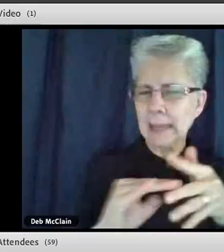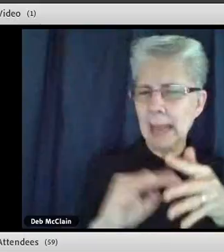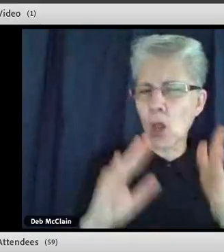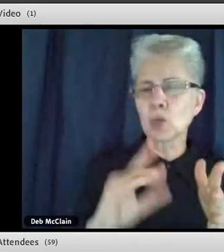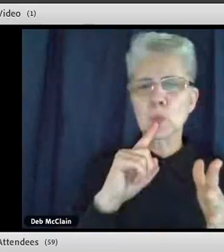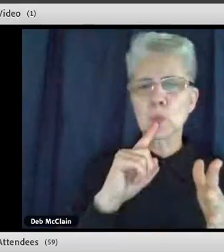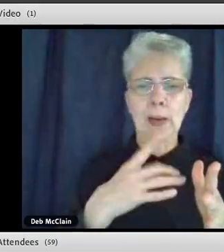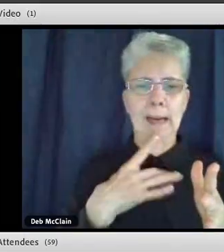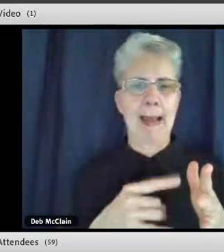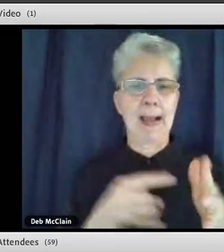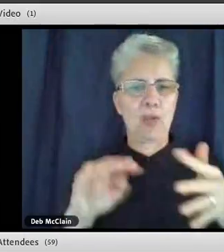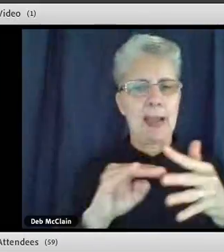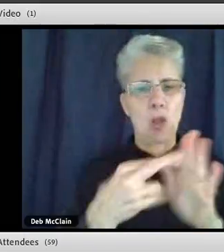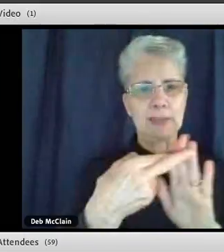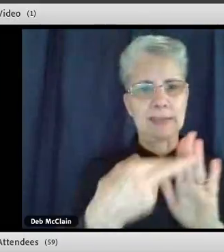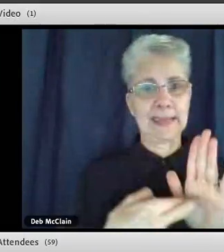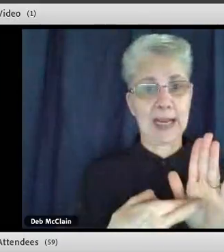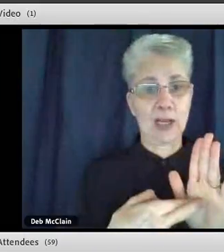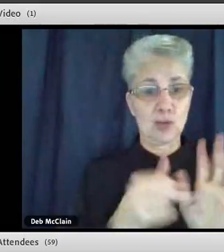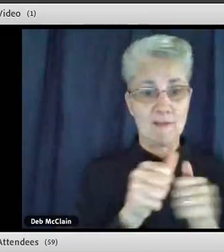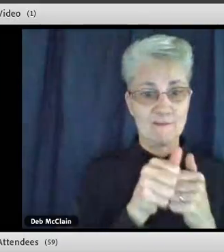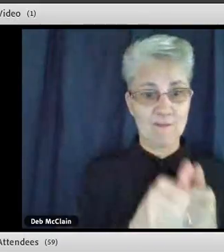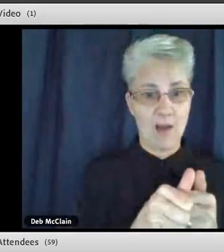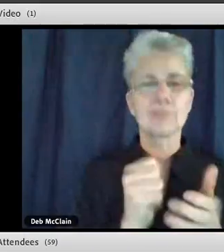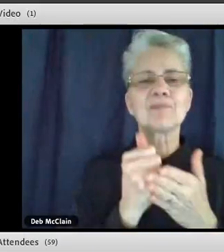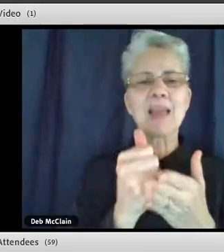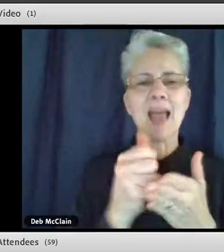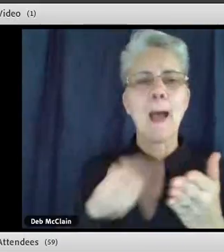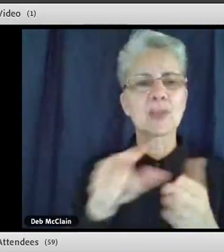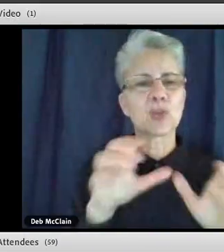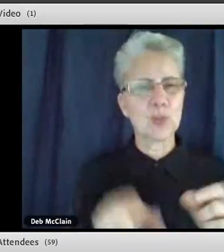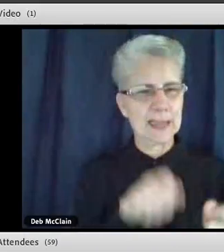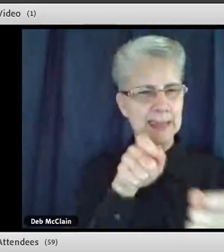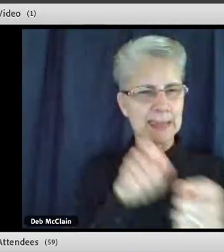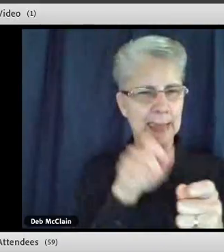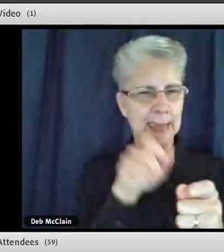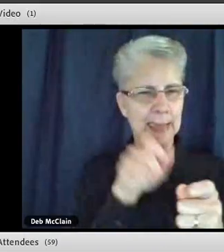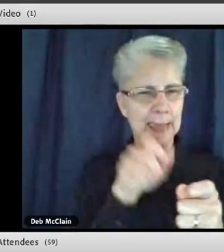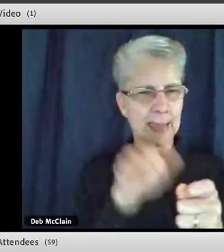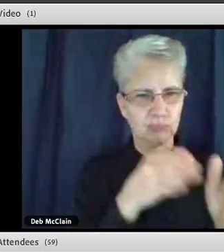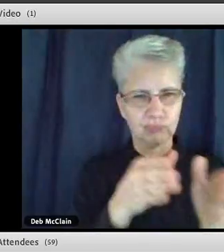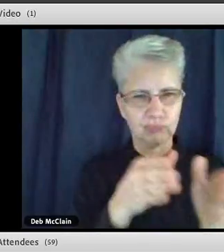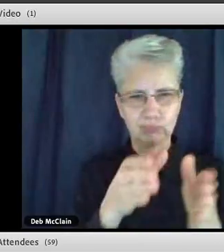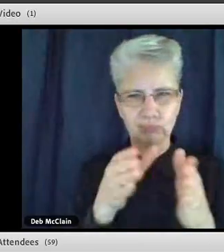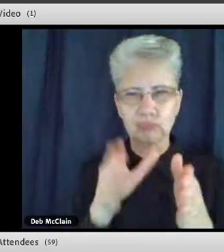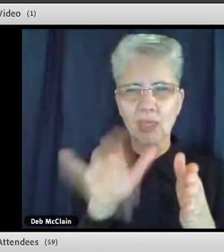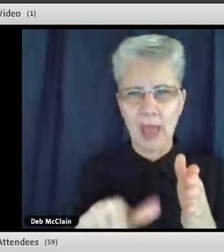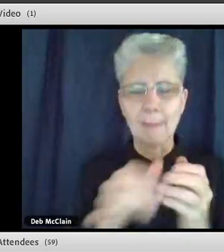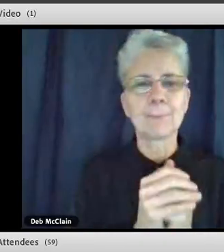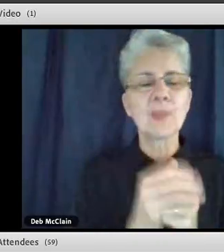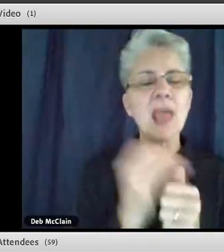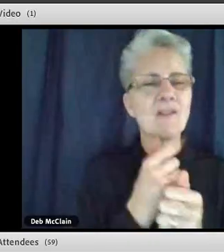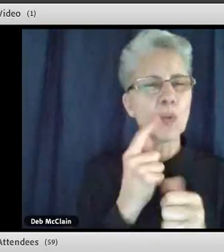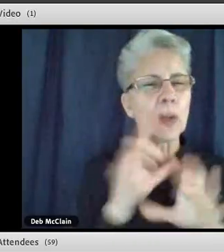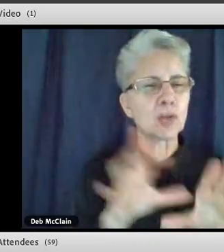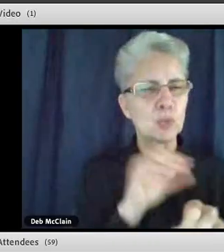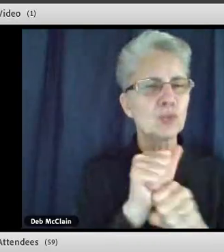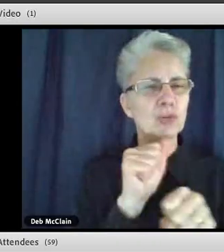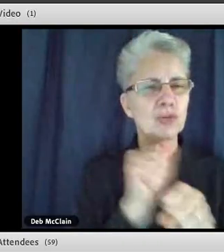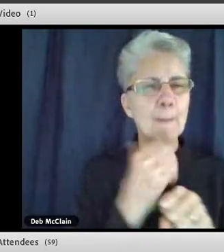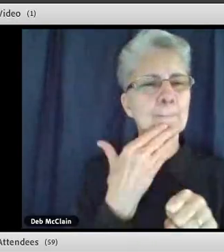their cataloging standards, because it really helps them do just that. Okay, so that everyone can do their jobs better,